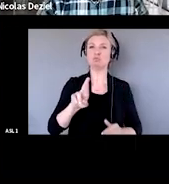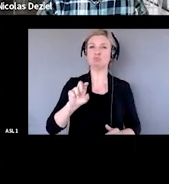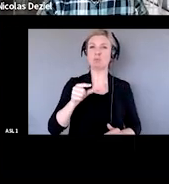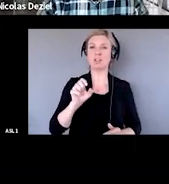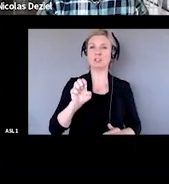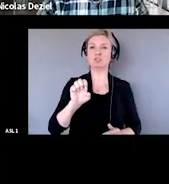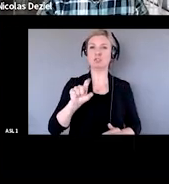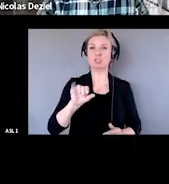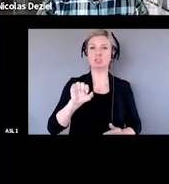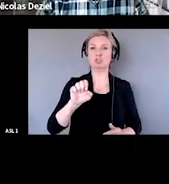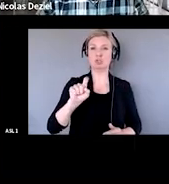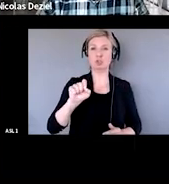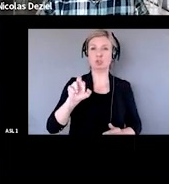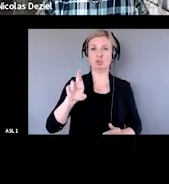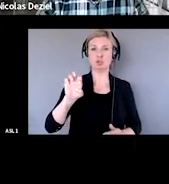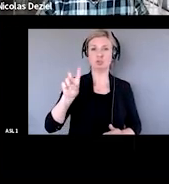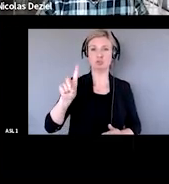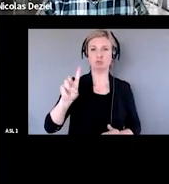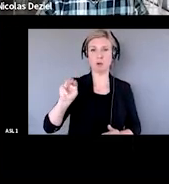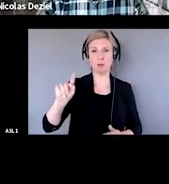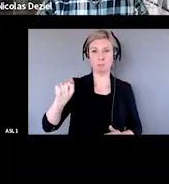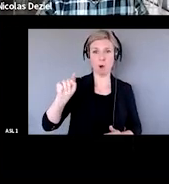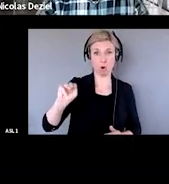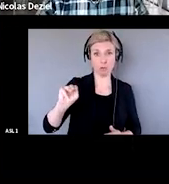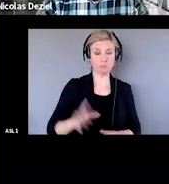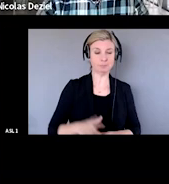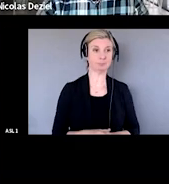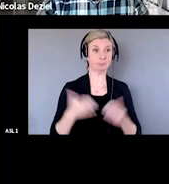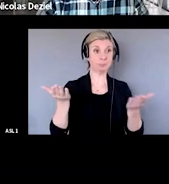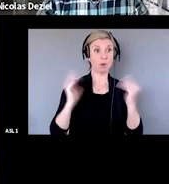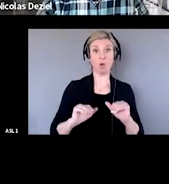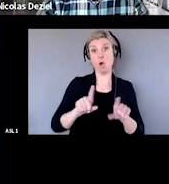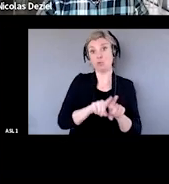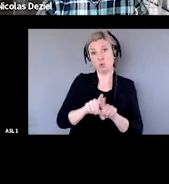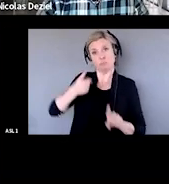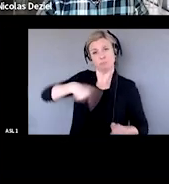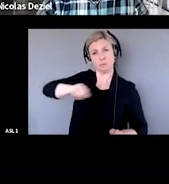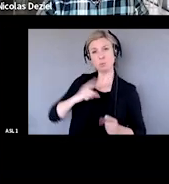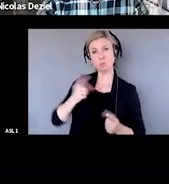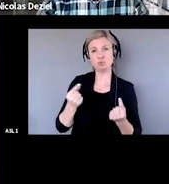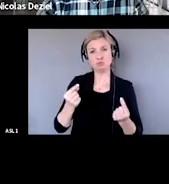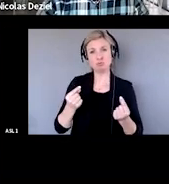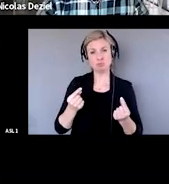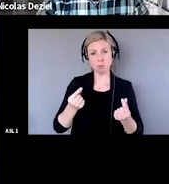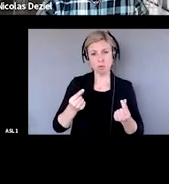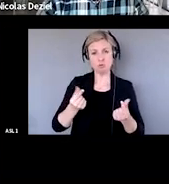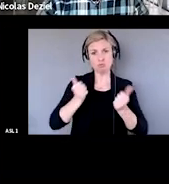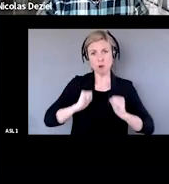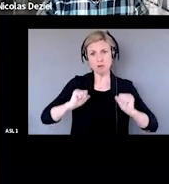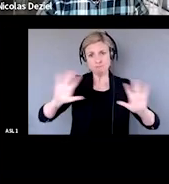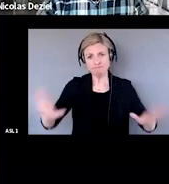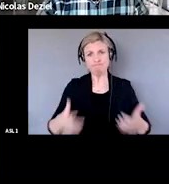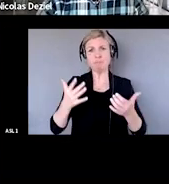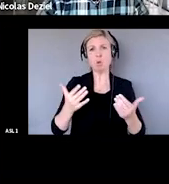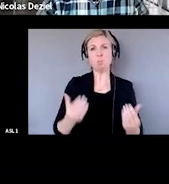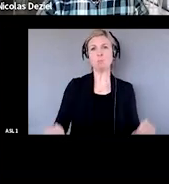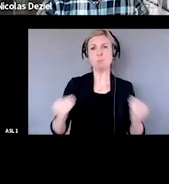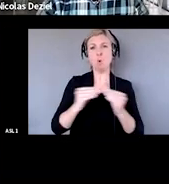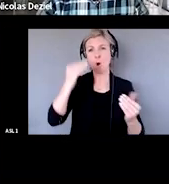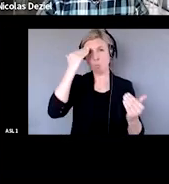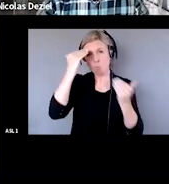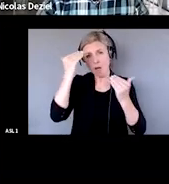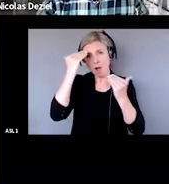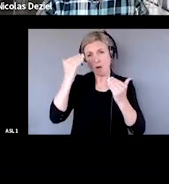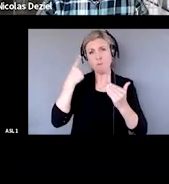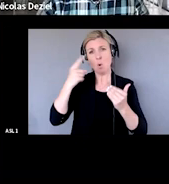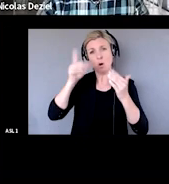CIPOs, what would we do? We also work to raise awareness for the effective use of IP by Canadians. So